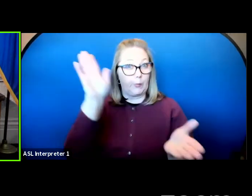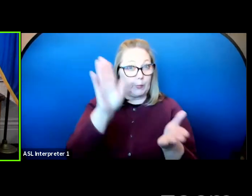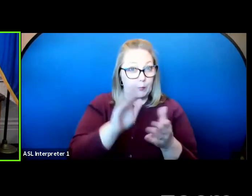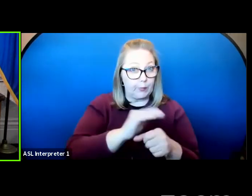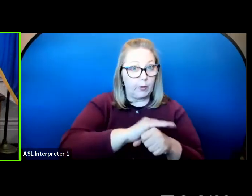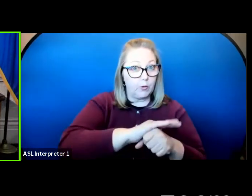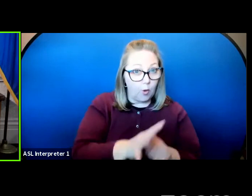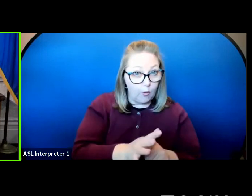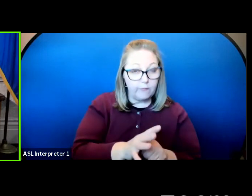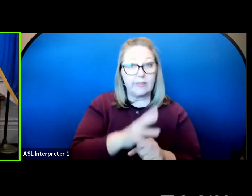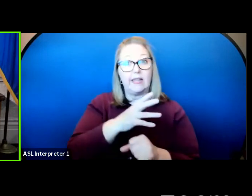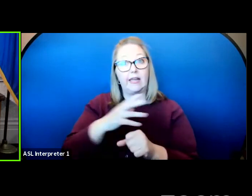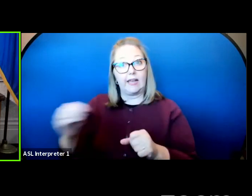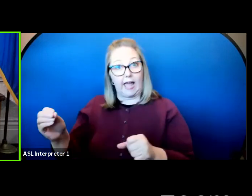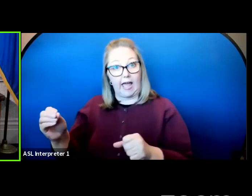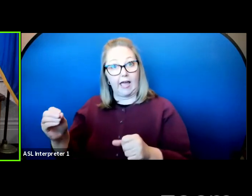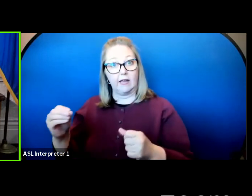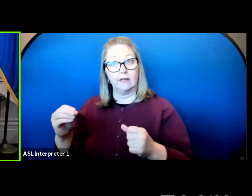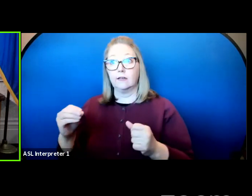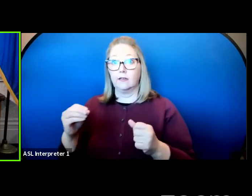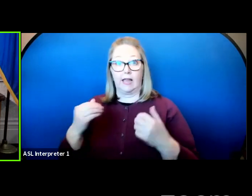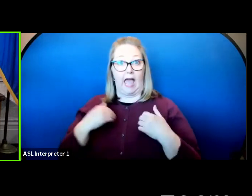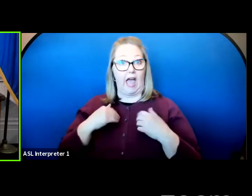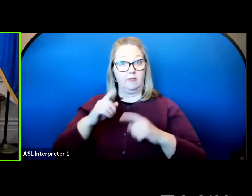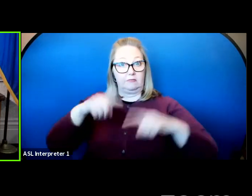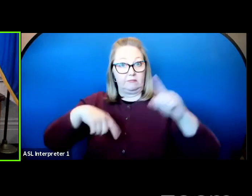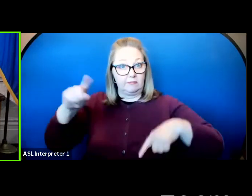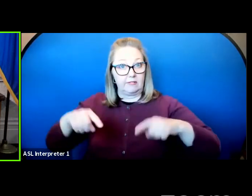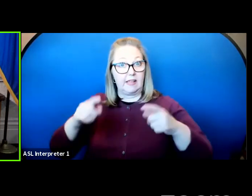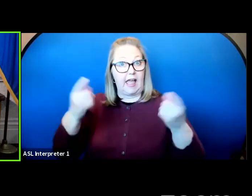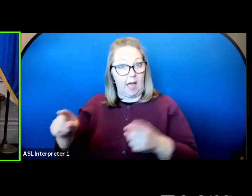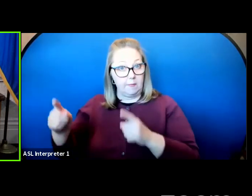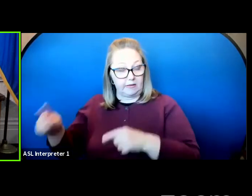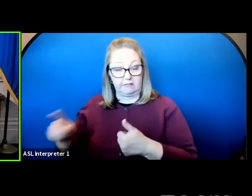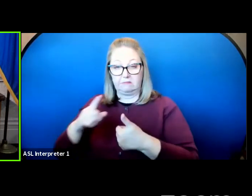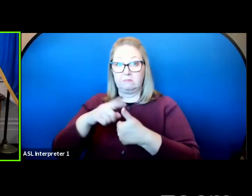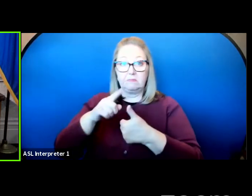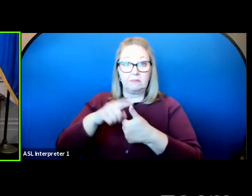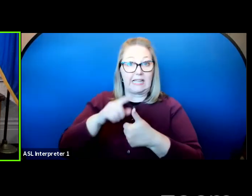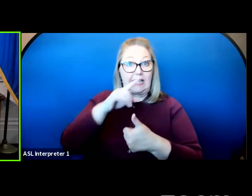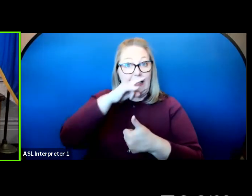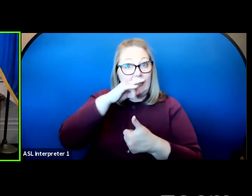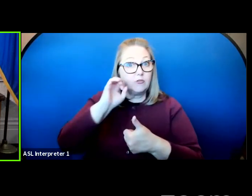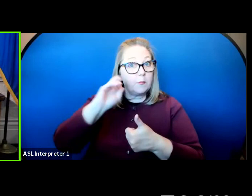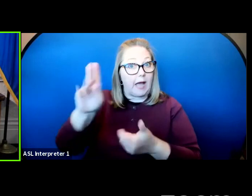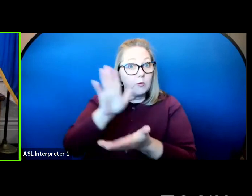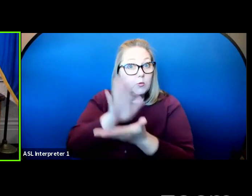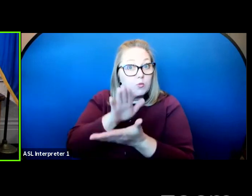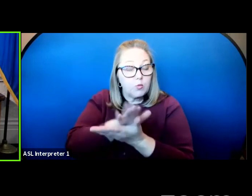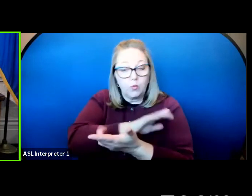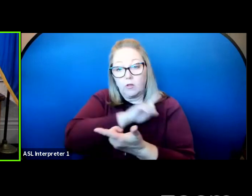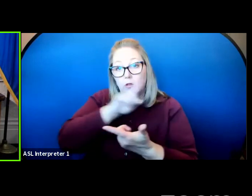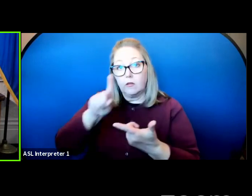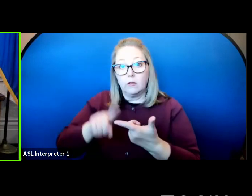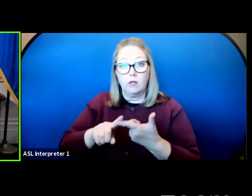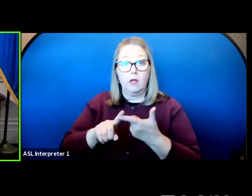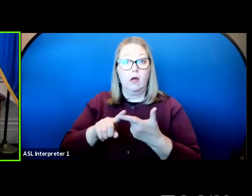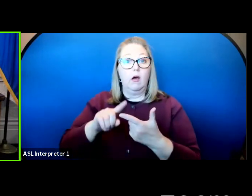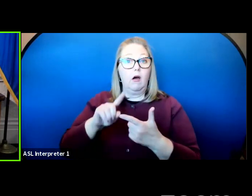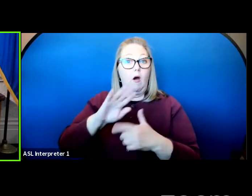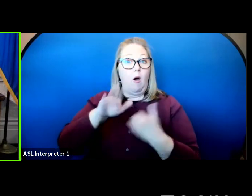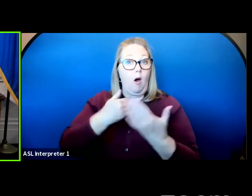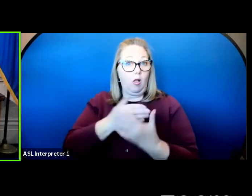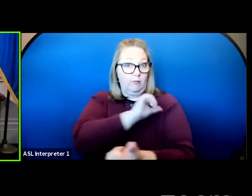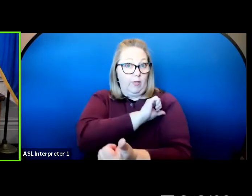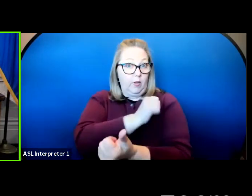subsequent crises. Kids are back in school. We're in the process of transitioning mitigation authority to local governments, and